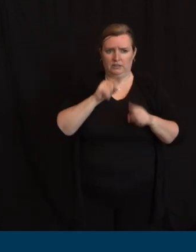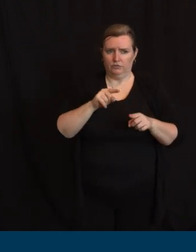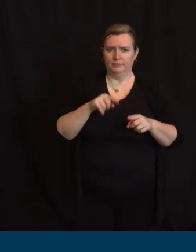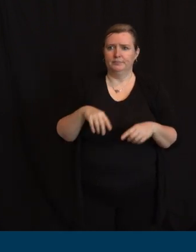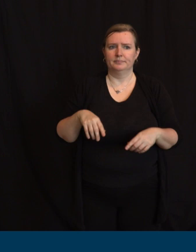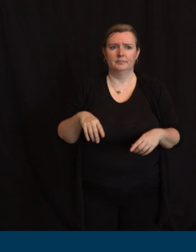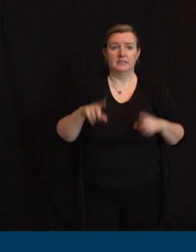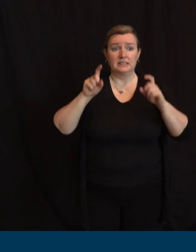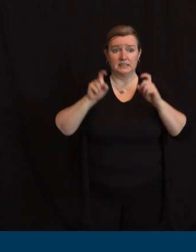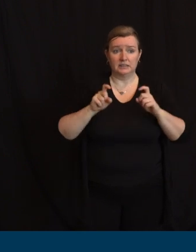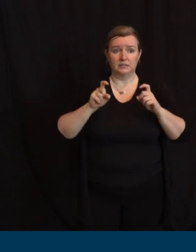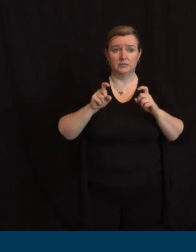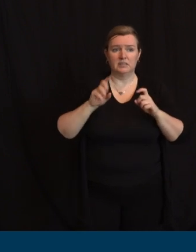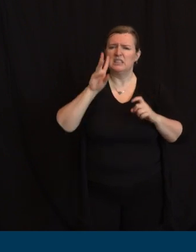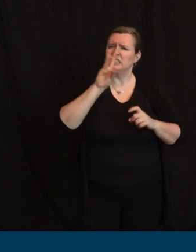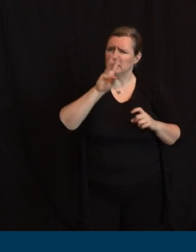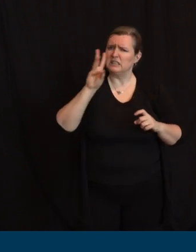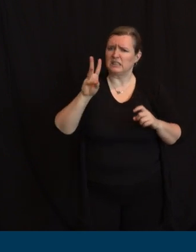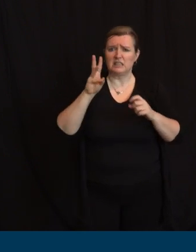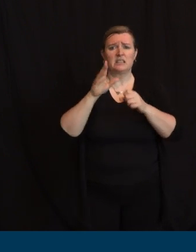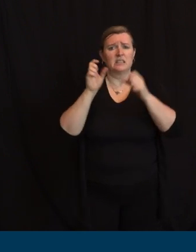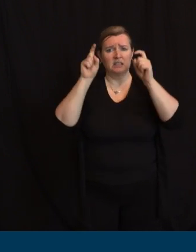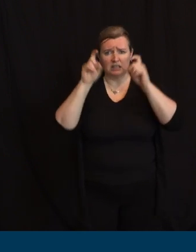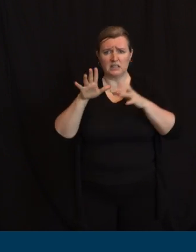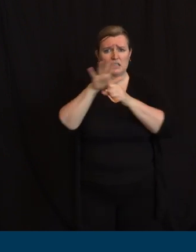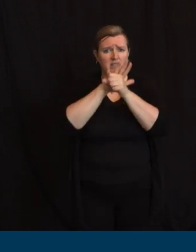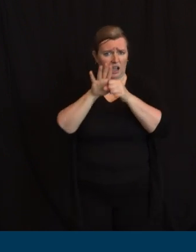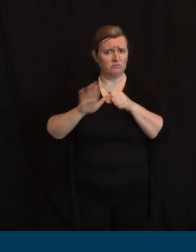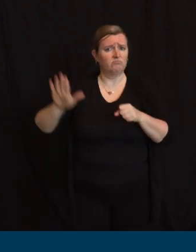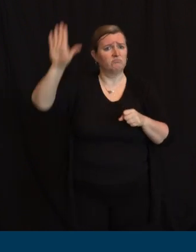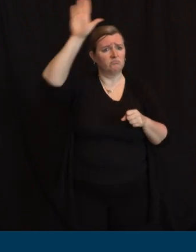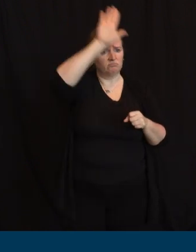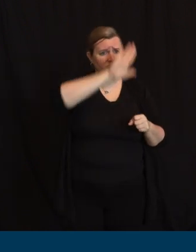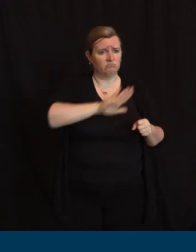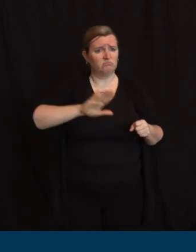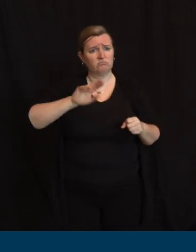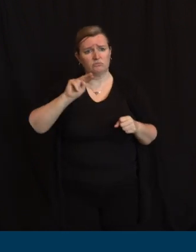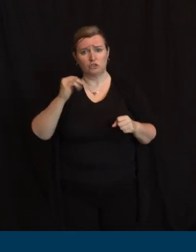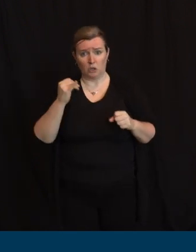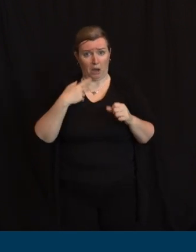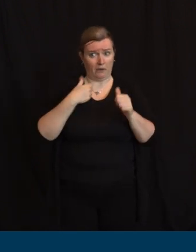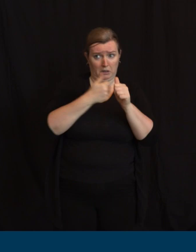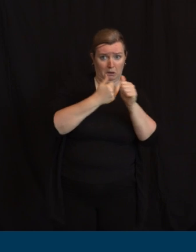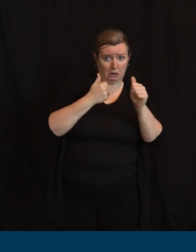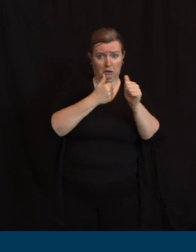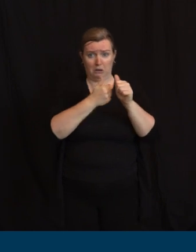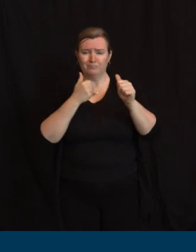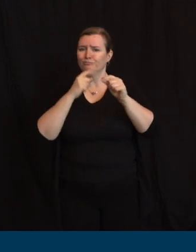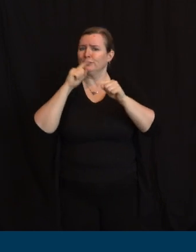are doing the testing are a variety at this point, so there's no one answer, I don't think, Judy. Is there, Ed?